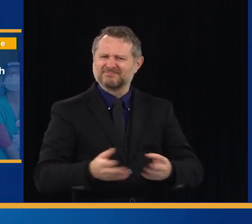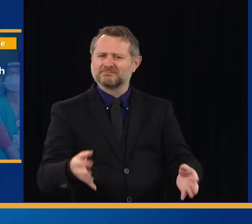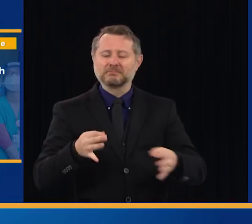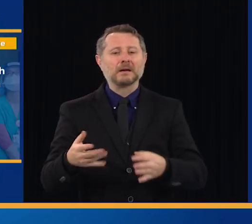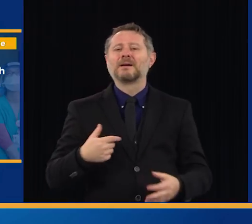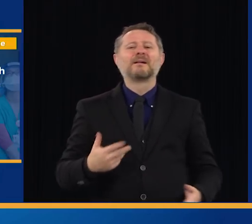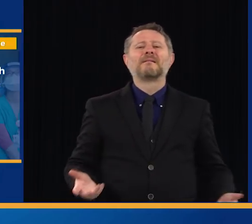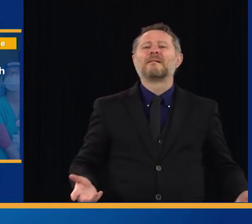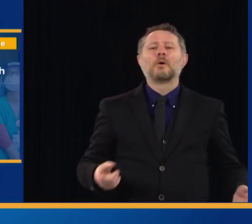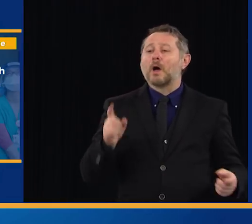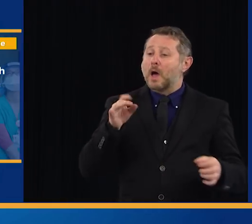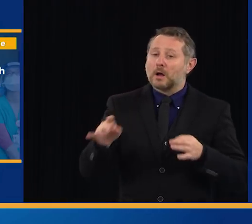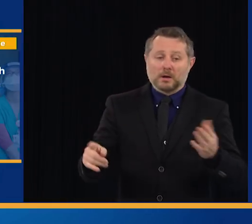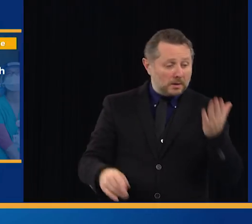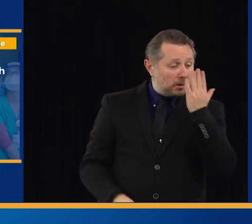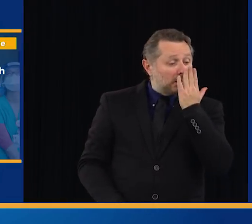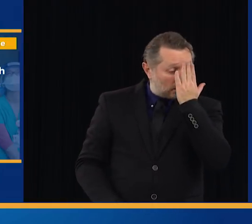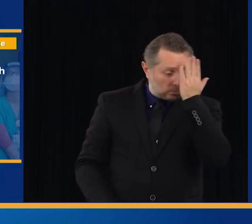are printed on.